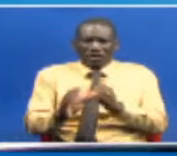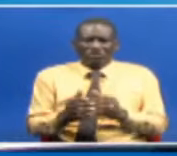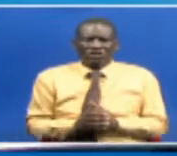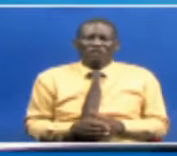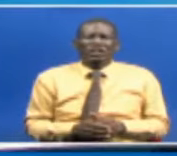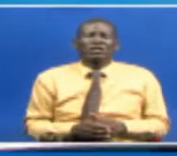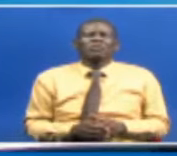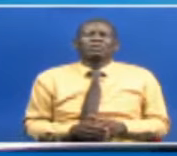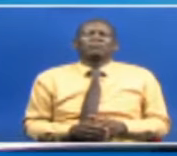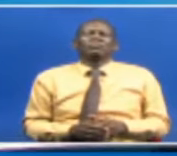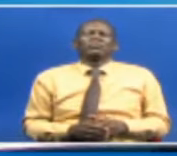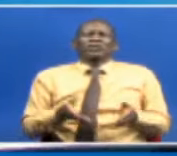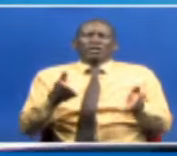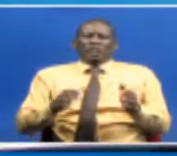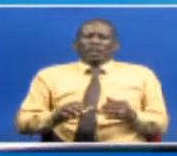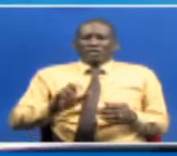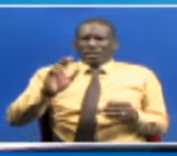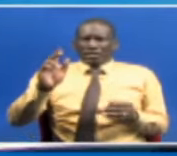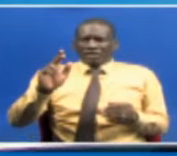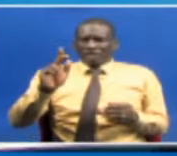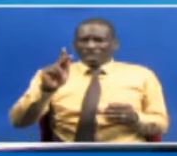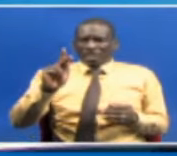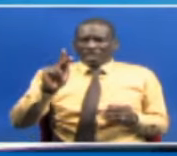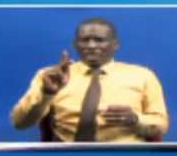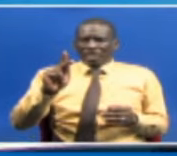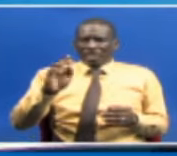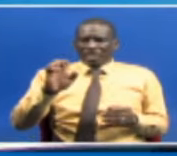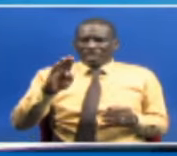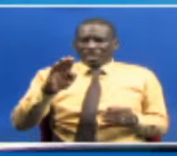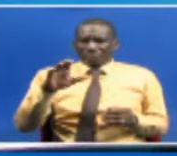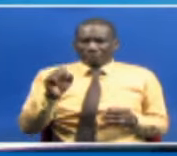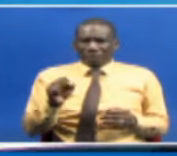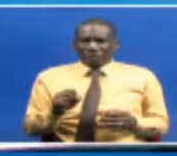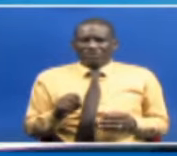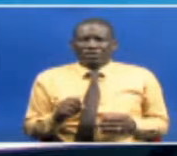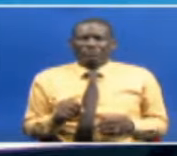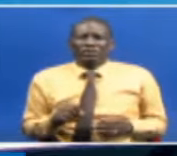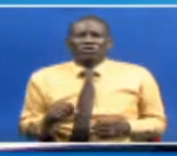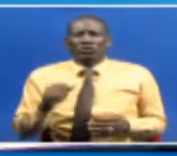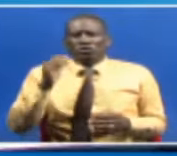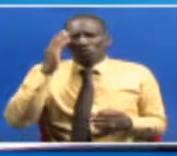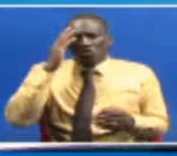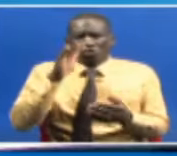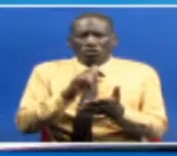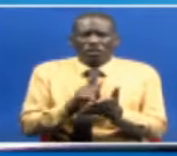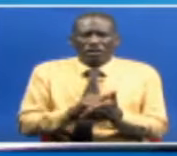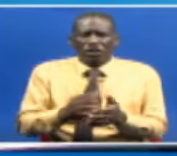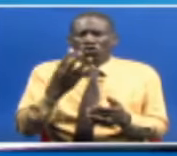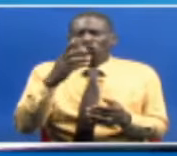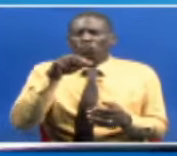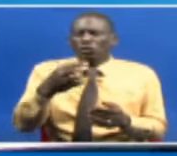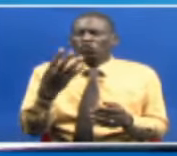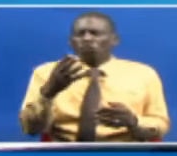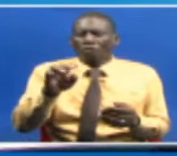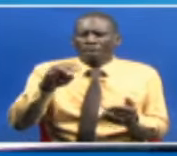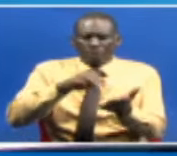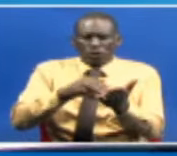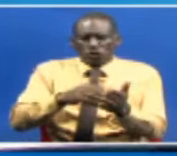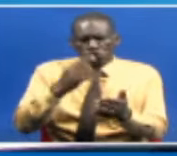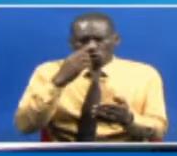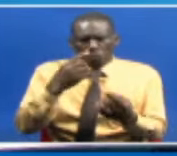the Kenya Bureau of whatever, you do know that the 4.4 million homes that I talk